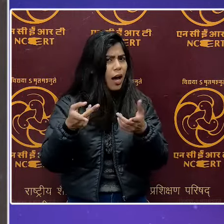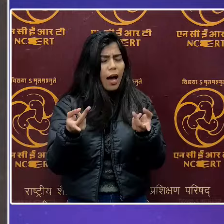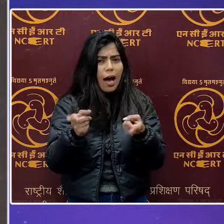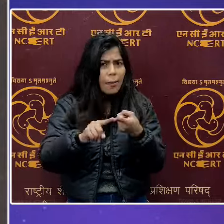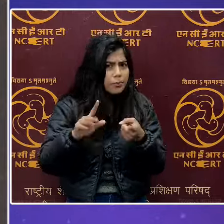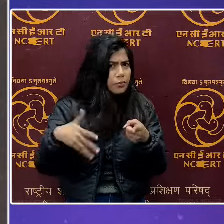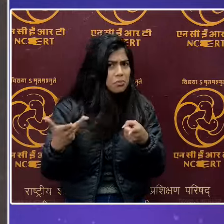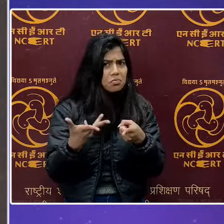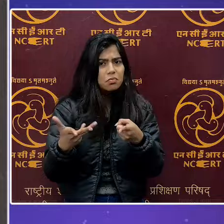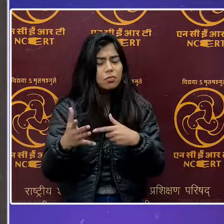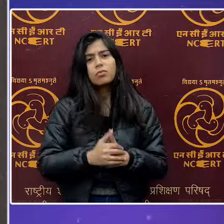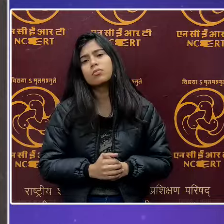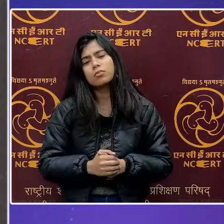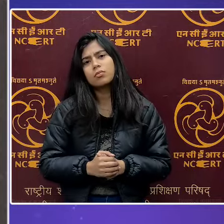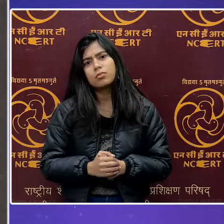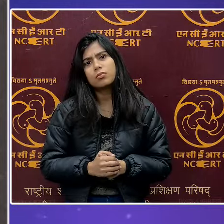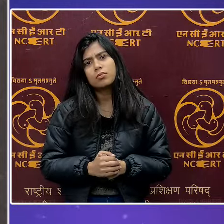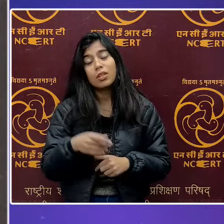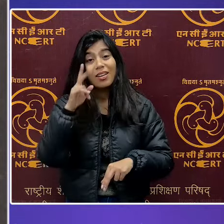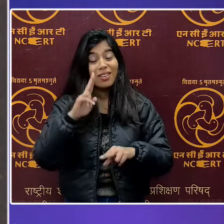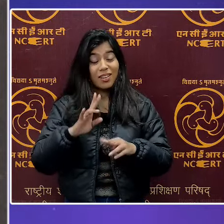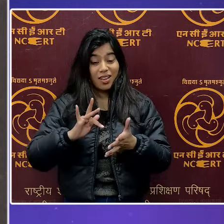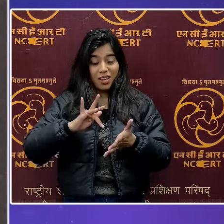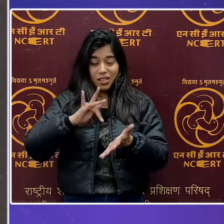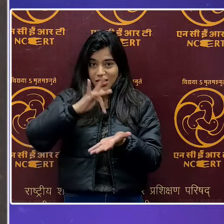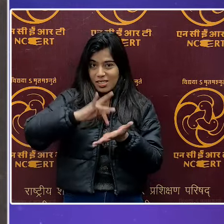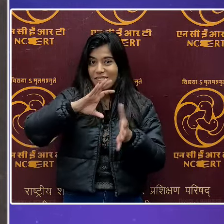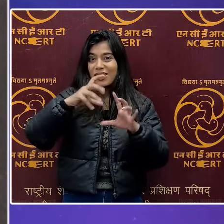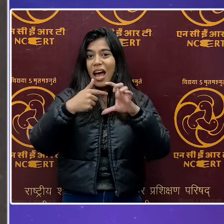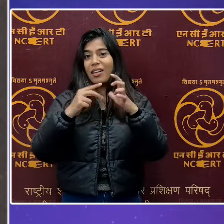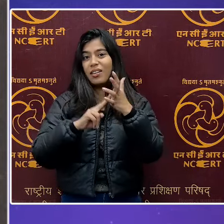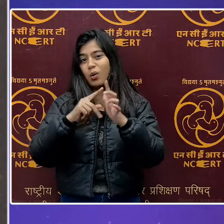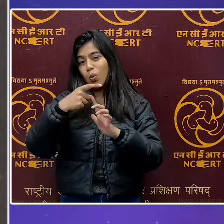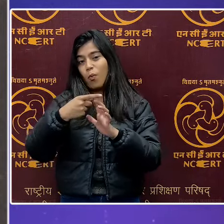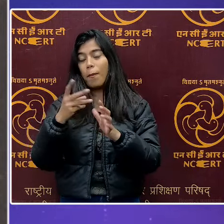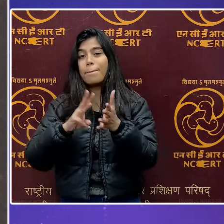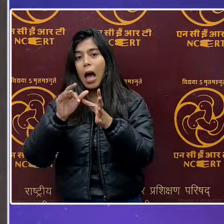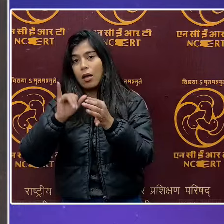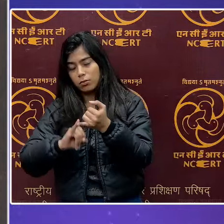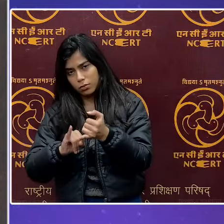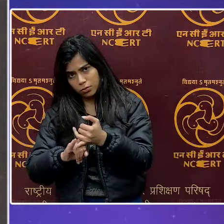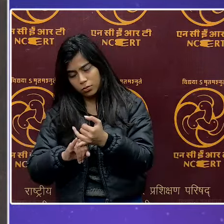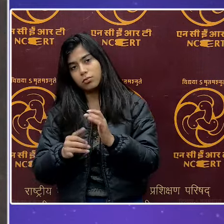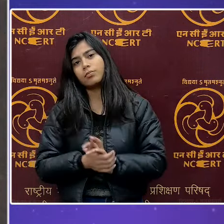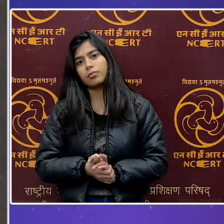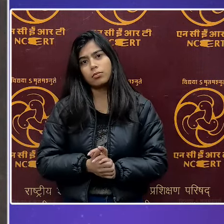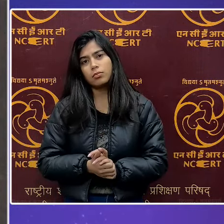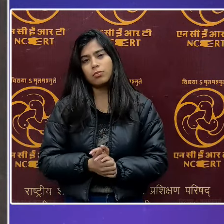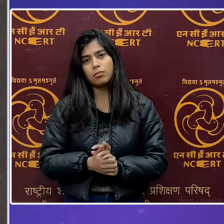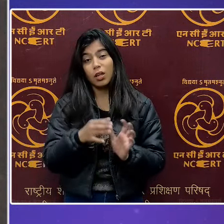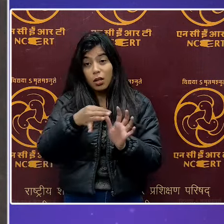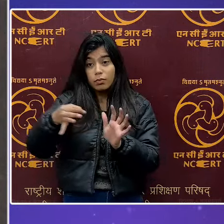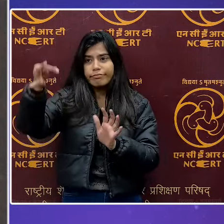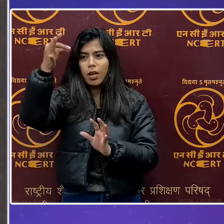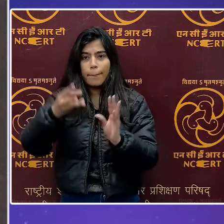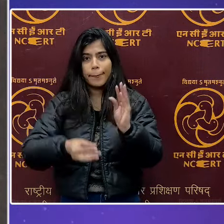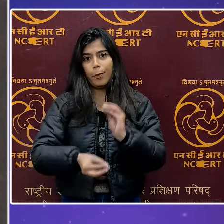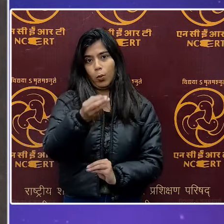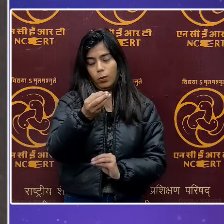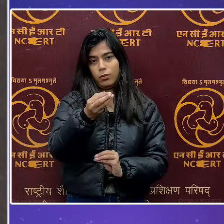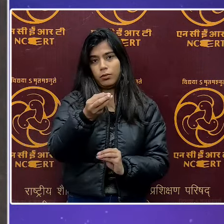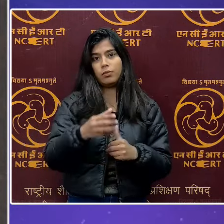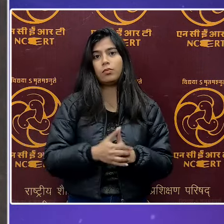it was originally, its center of mass was at this position. Okay. Now, its center of mass has been raised. That means